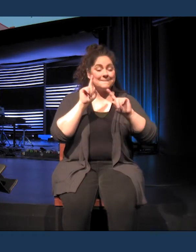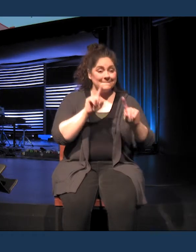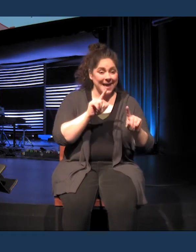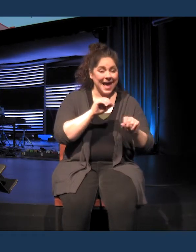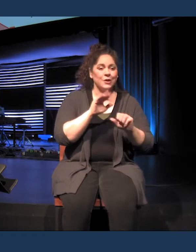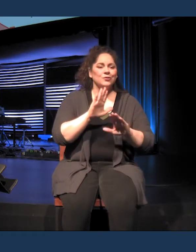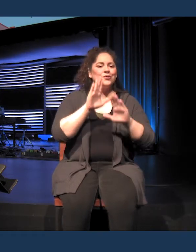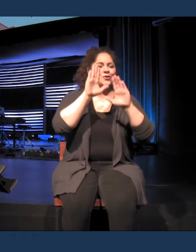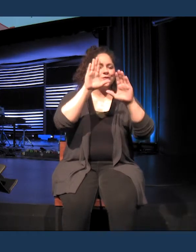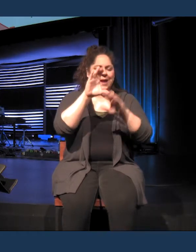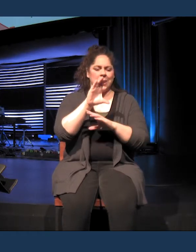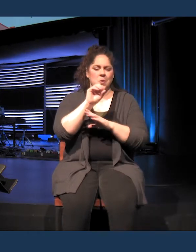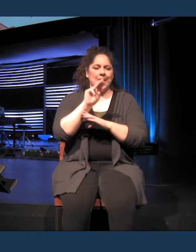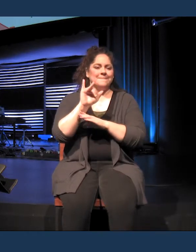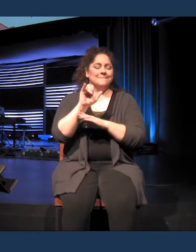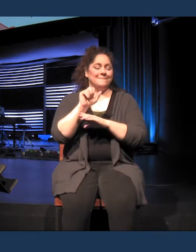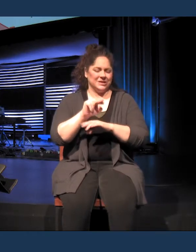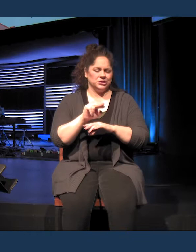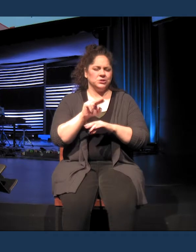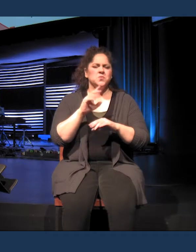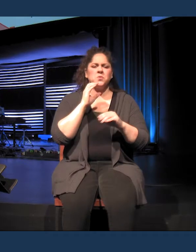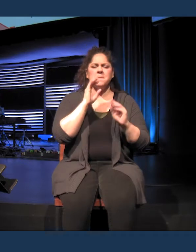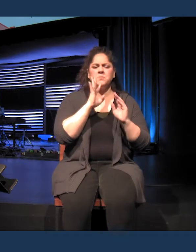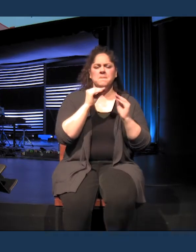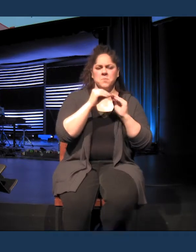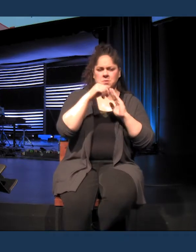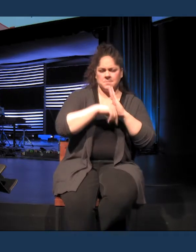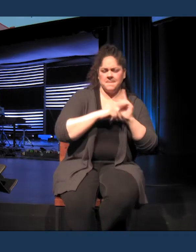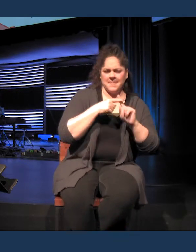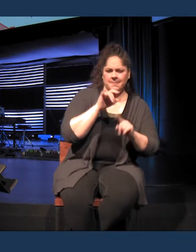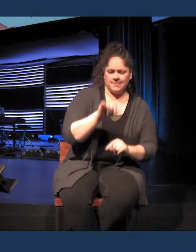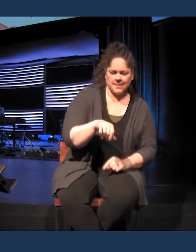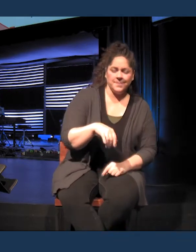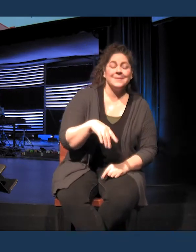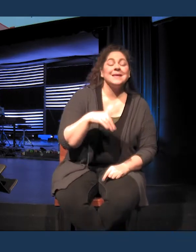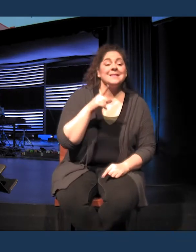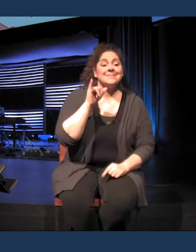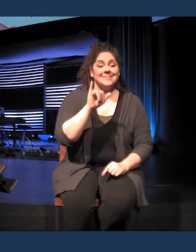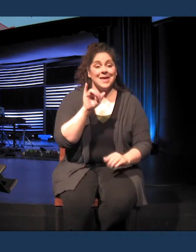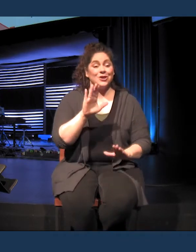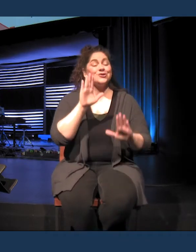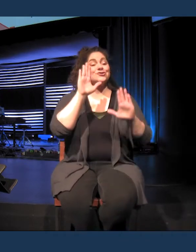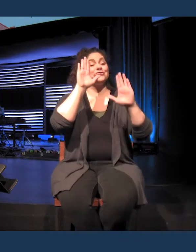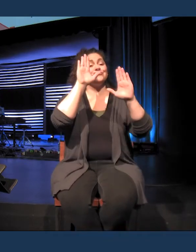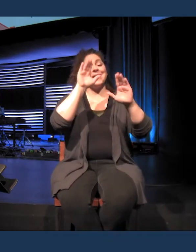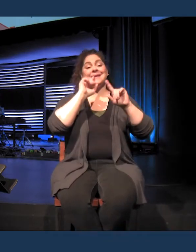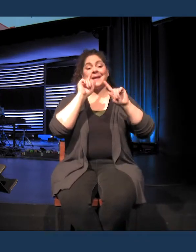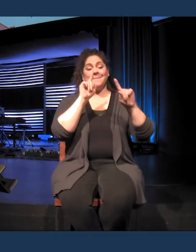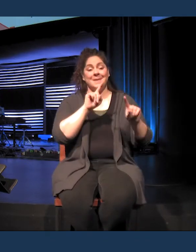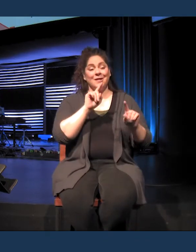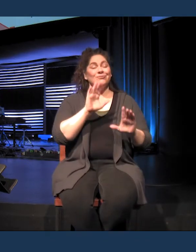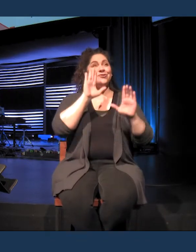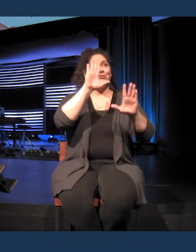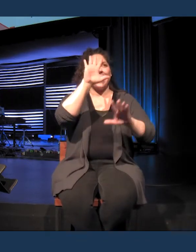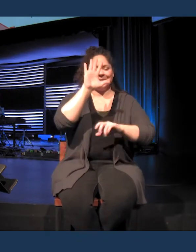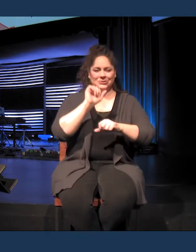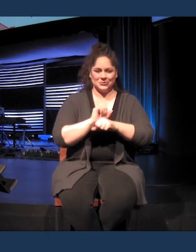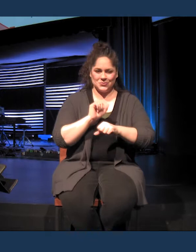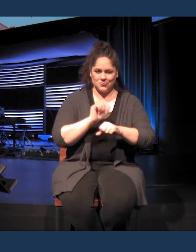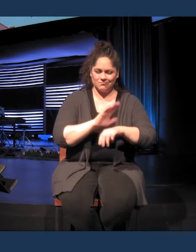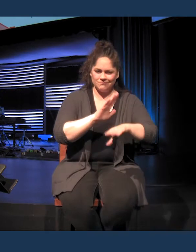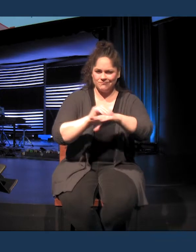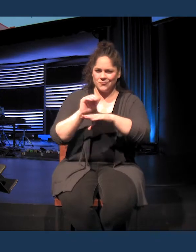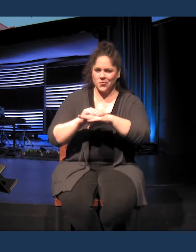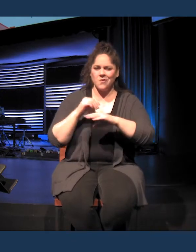great commission. He calls us to be great at both the great commandment and the great commission. And we're gonna look at both of those